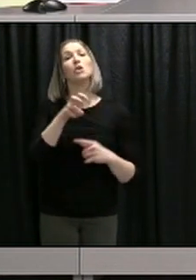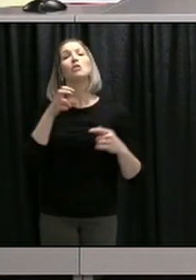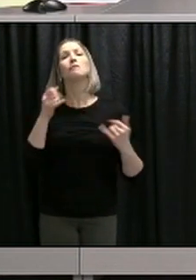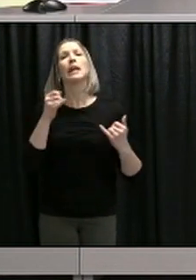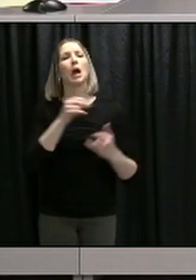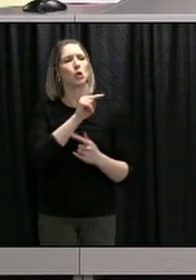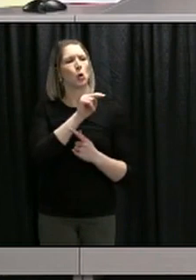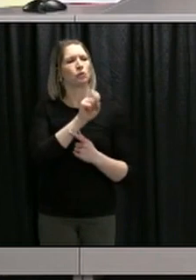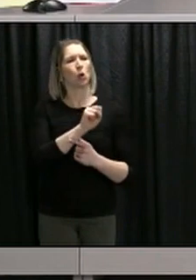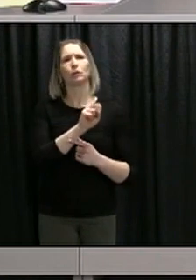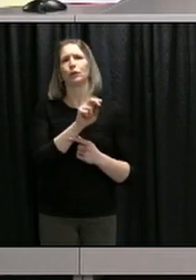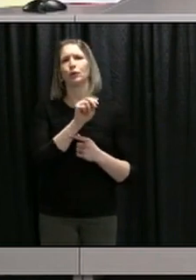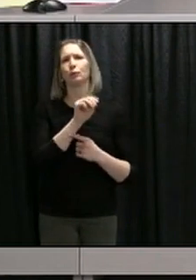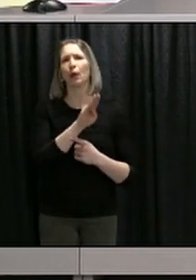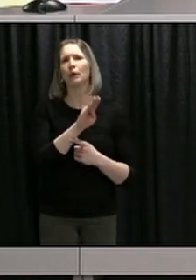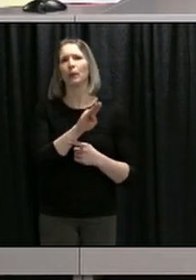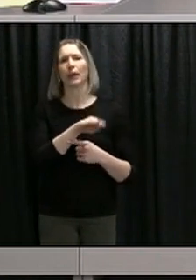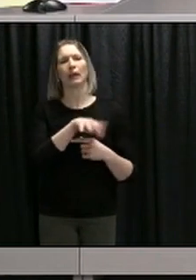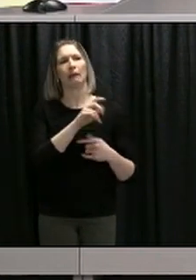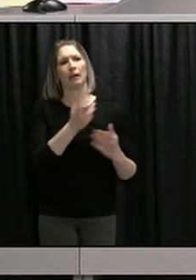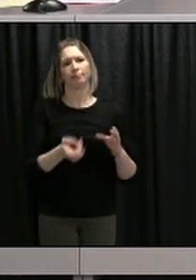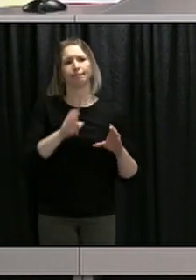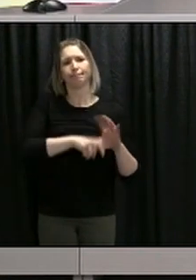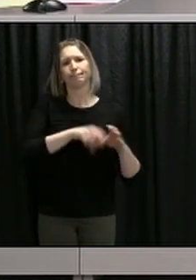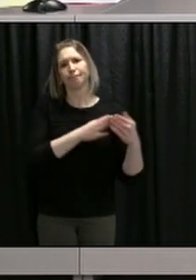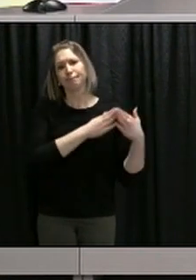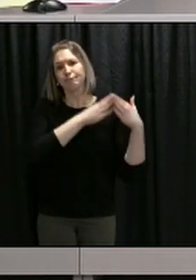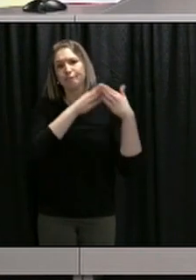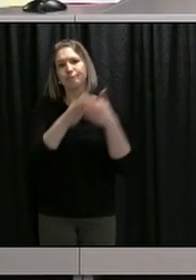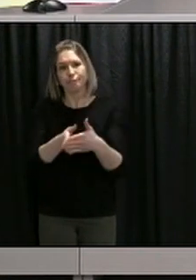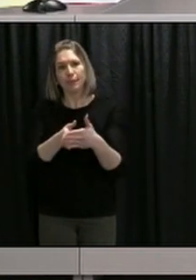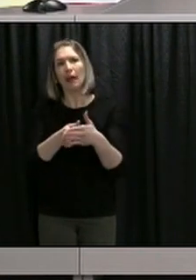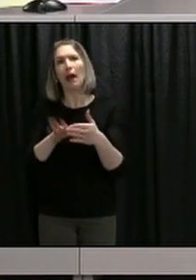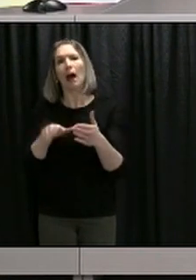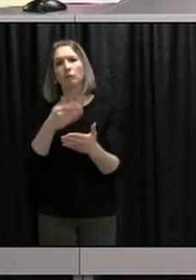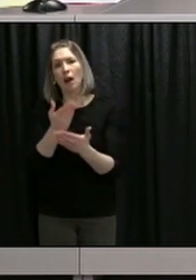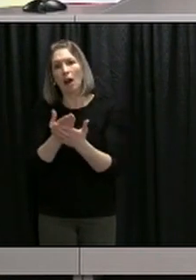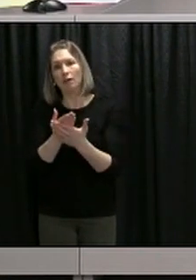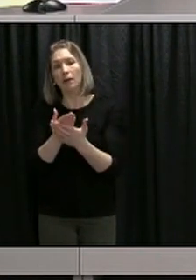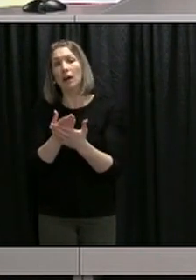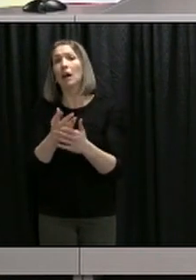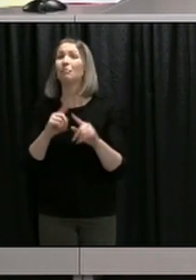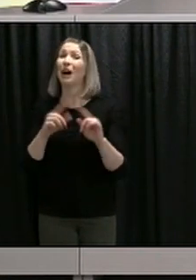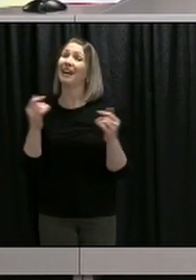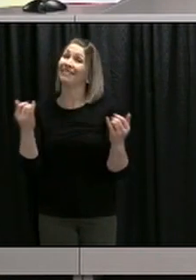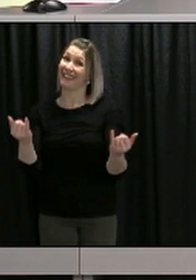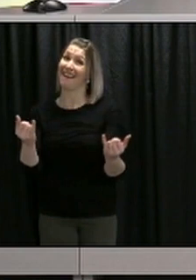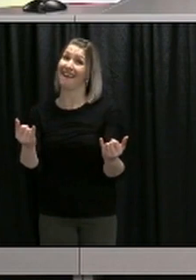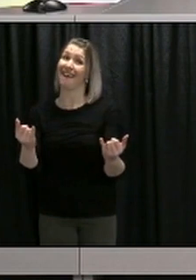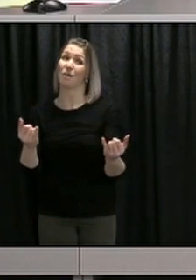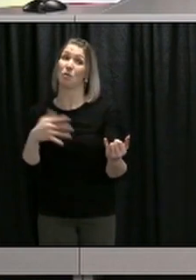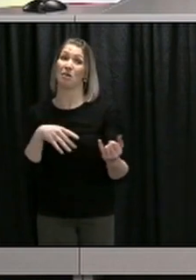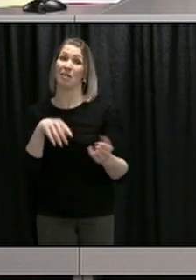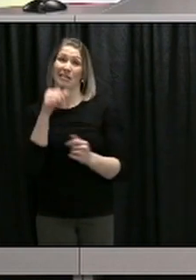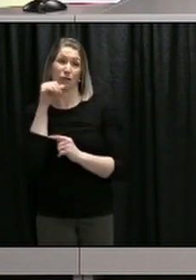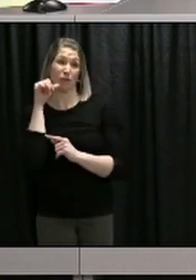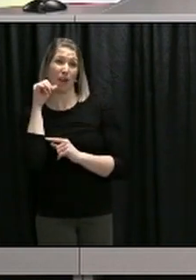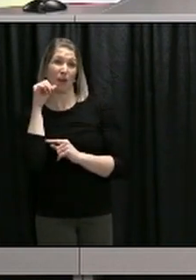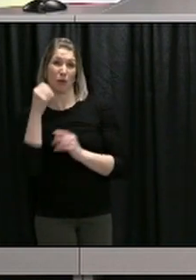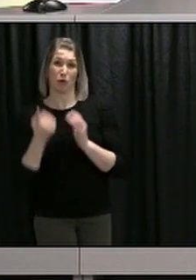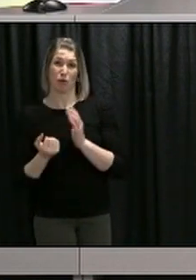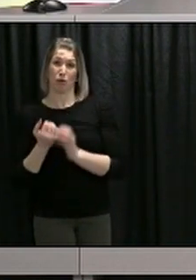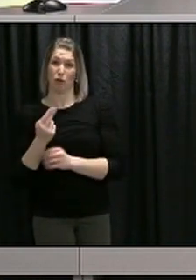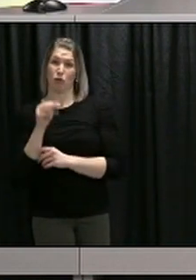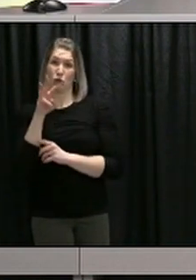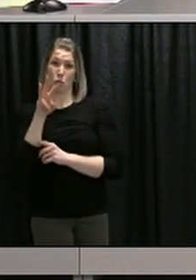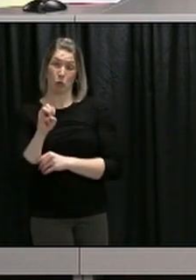And we heard of the case yesterday where the man from this province was sent home from Nova Scotia, now with iceberg season upon us as well. What are we doing to crack down on people